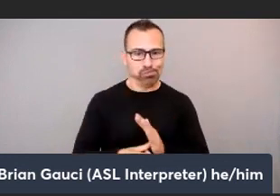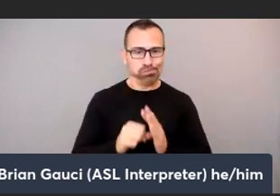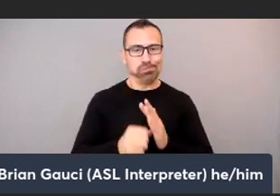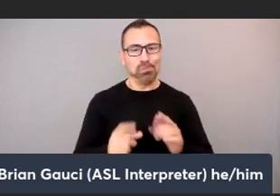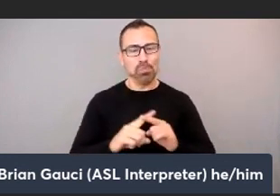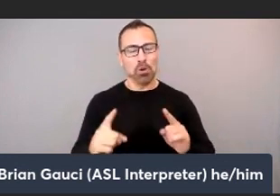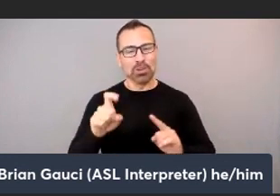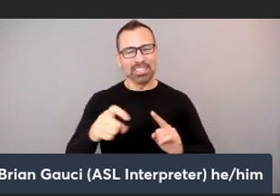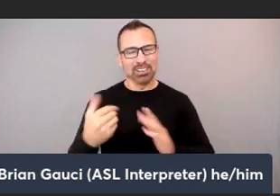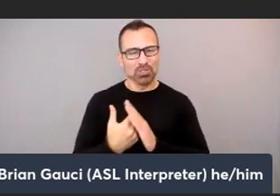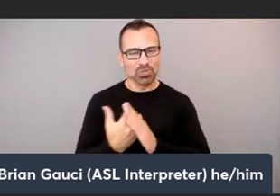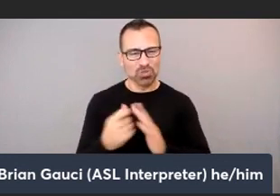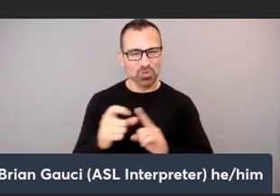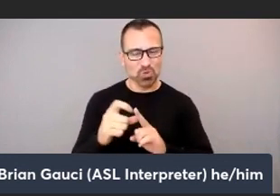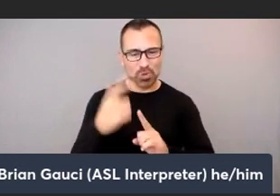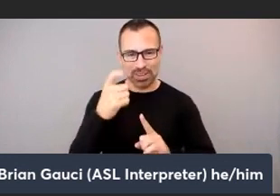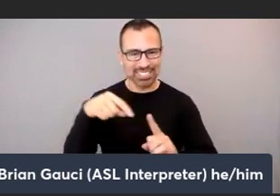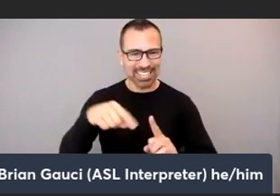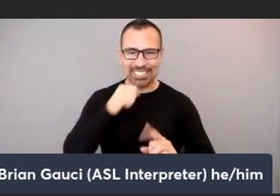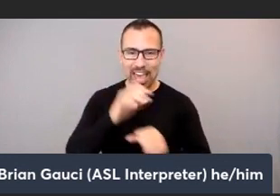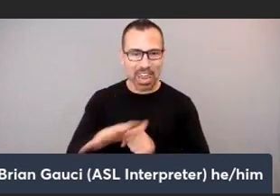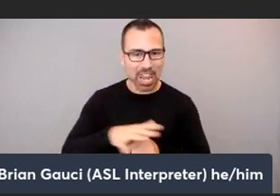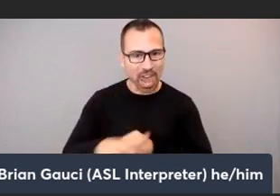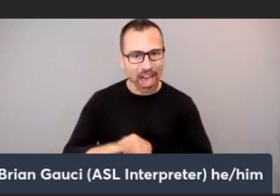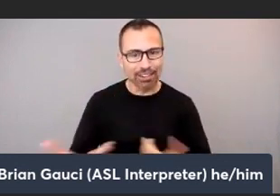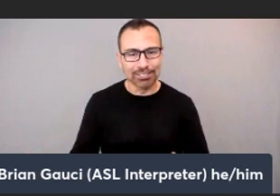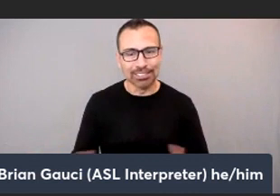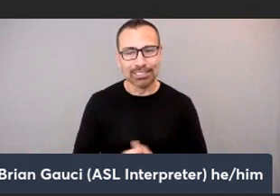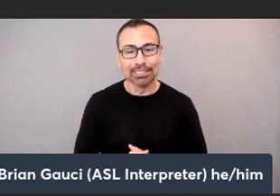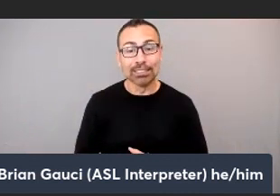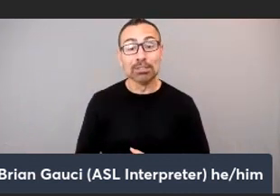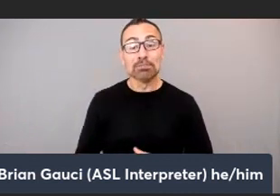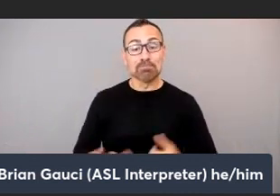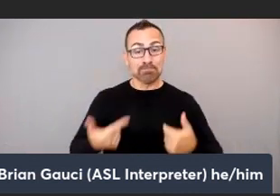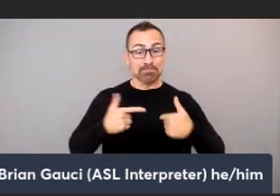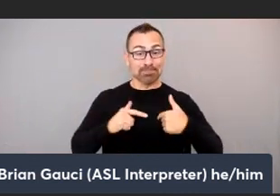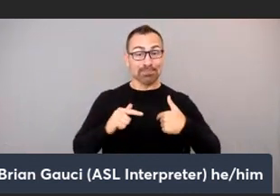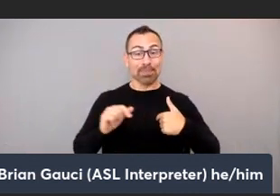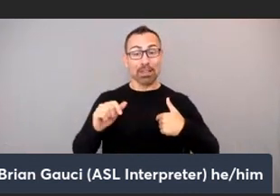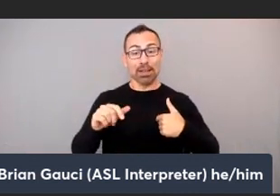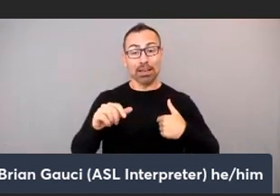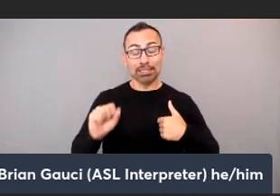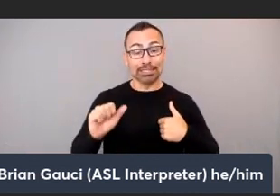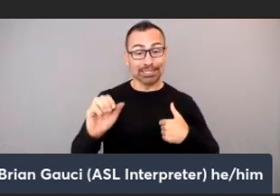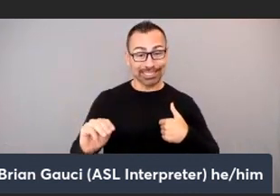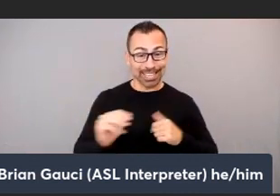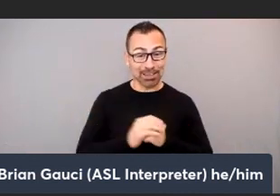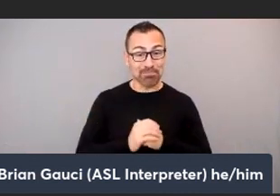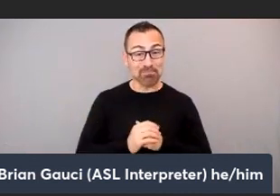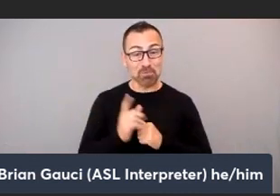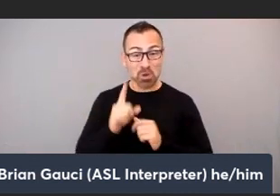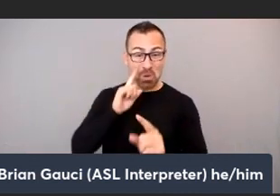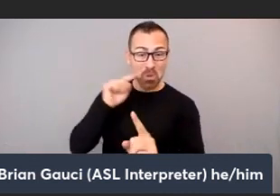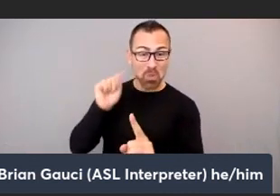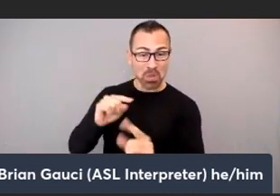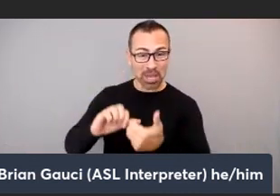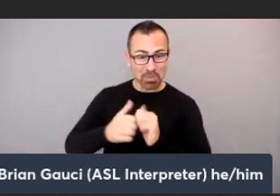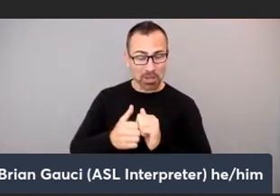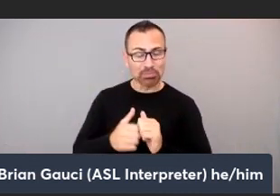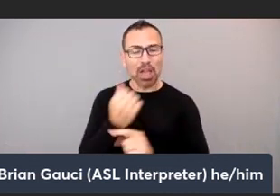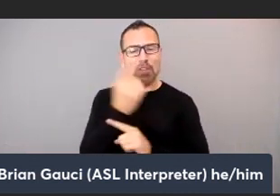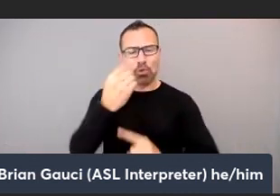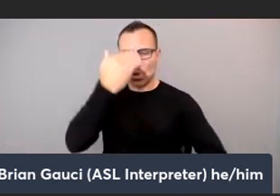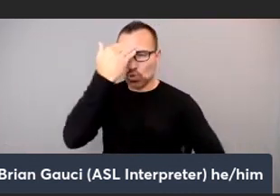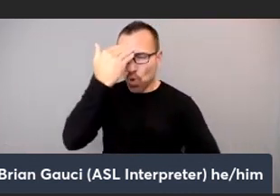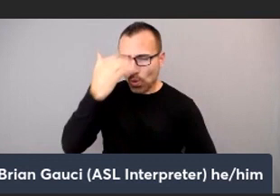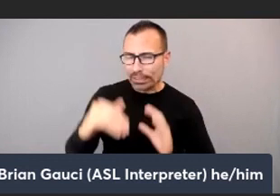Well, let's talk about a problem, because everybody knows about email. Everybody has heard of email. You can assume that pretty much everyone